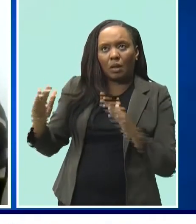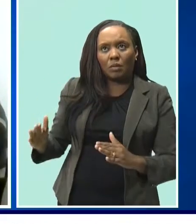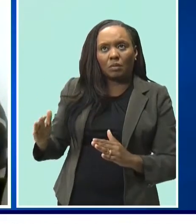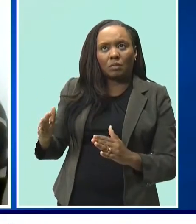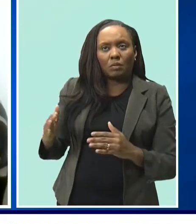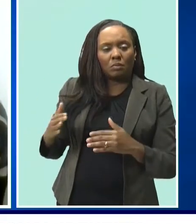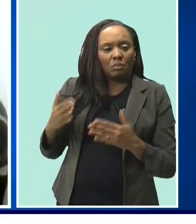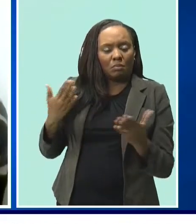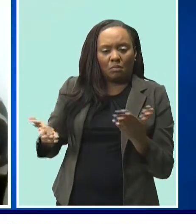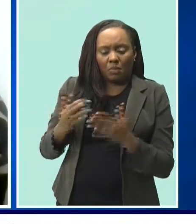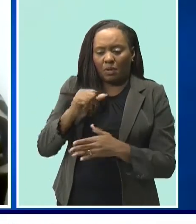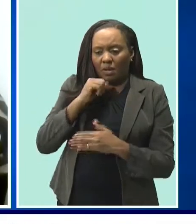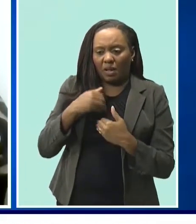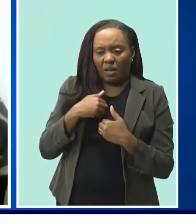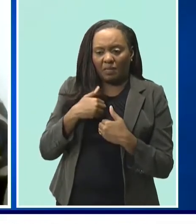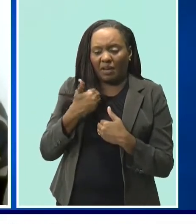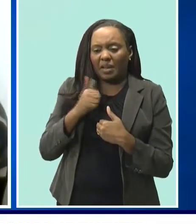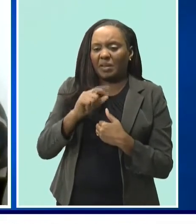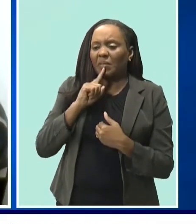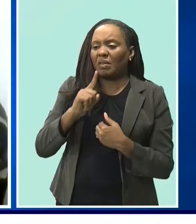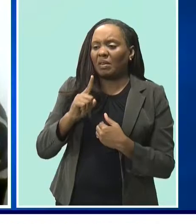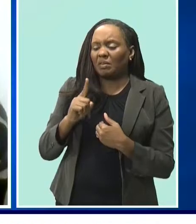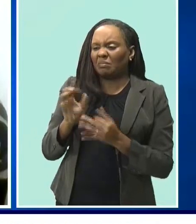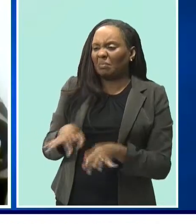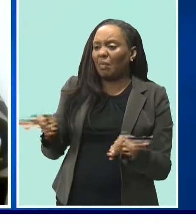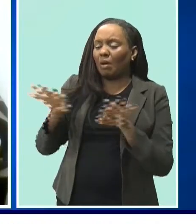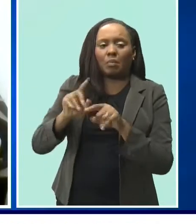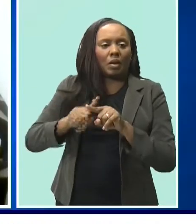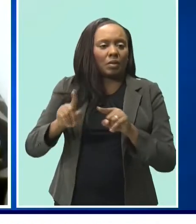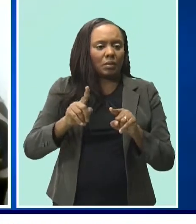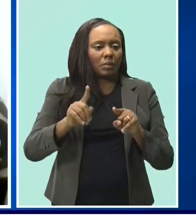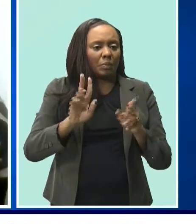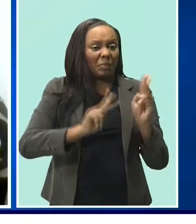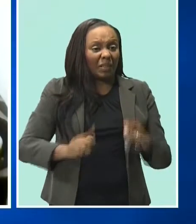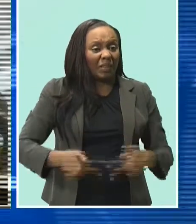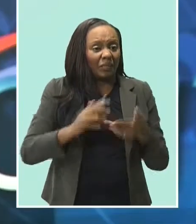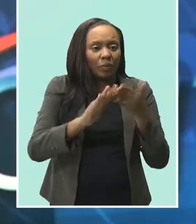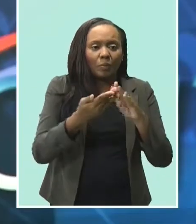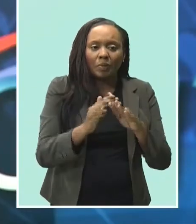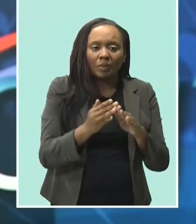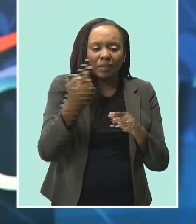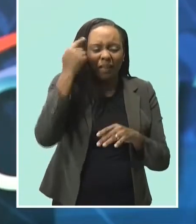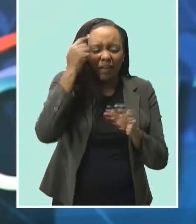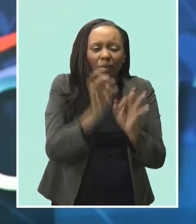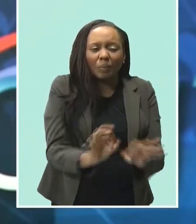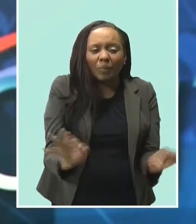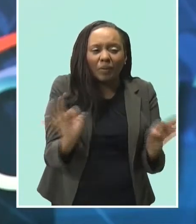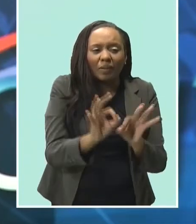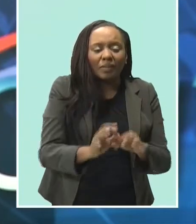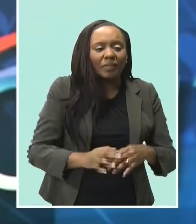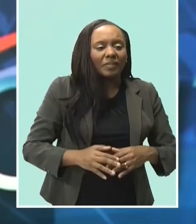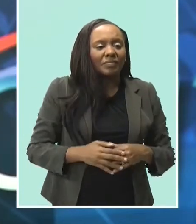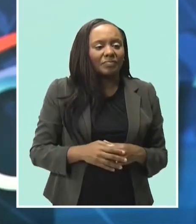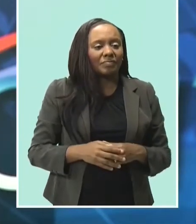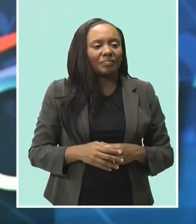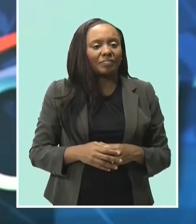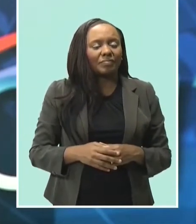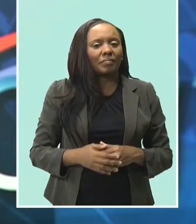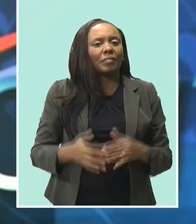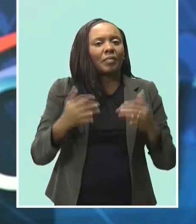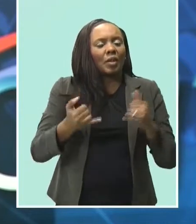that naturally means that more people will need to get from point A to point B, bringing public transportation under the microscope.